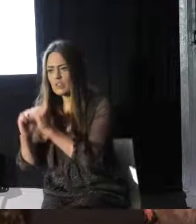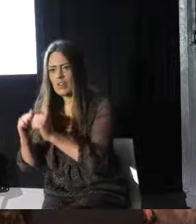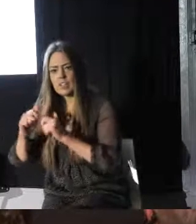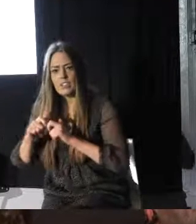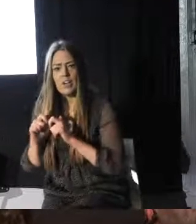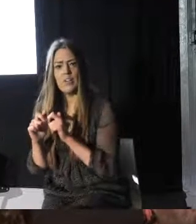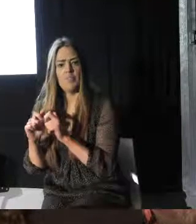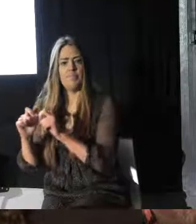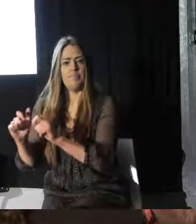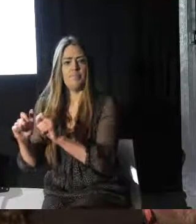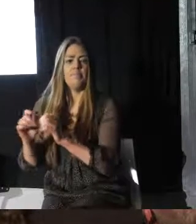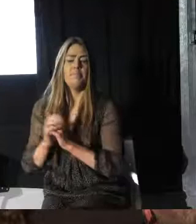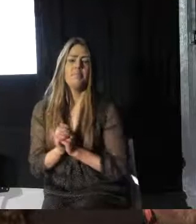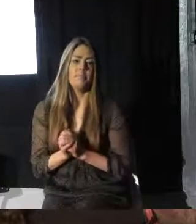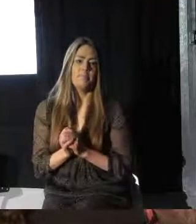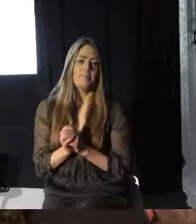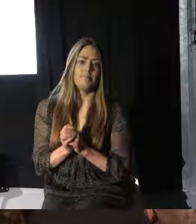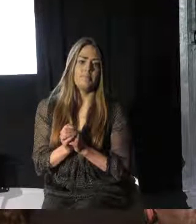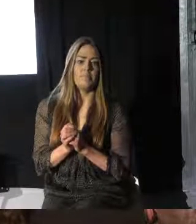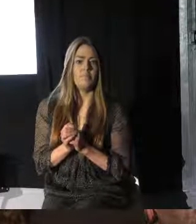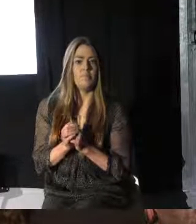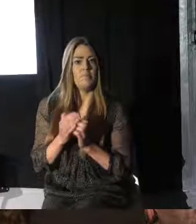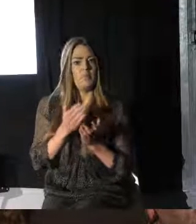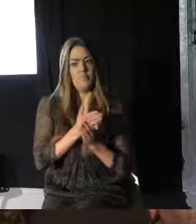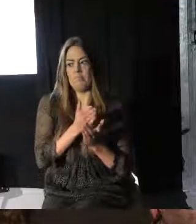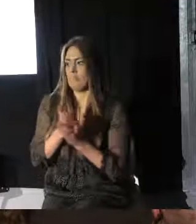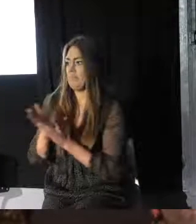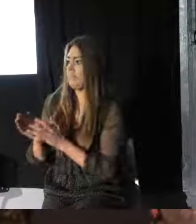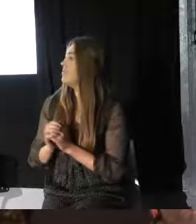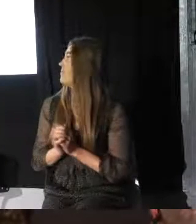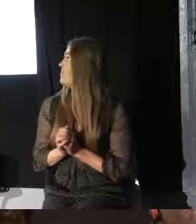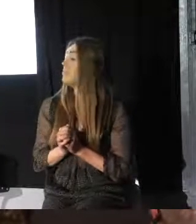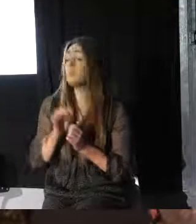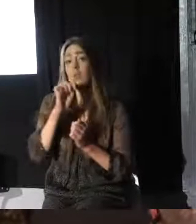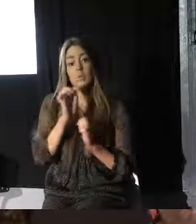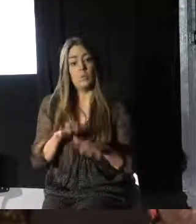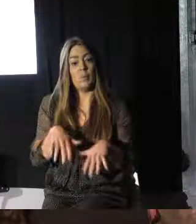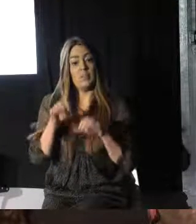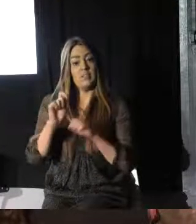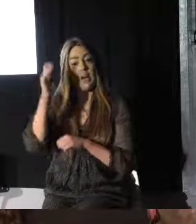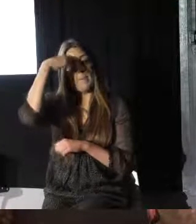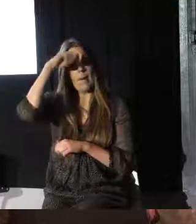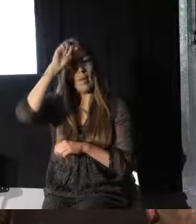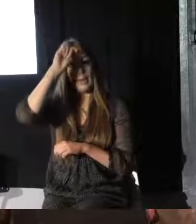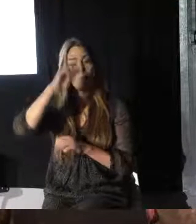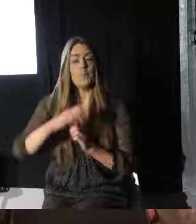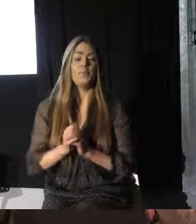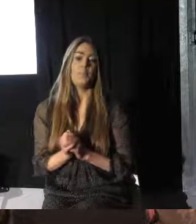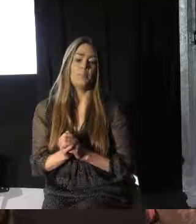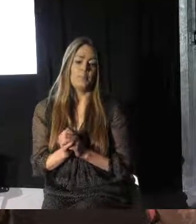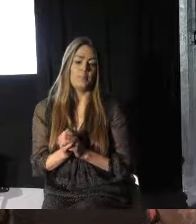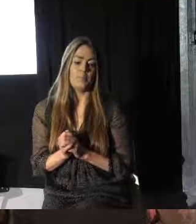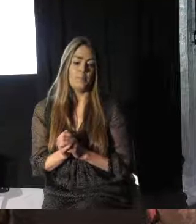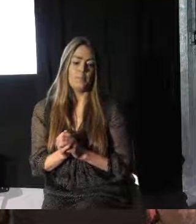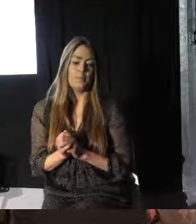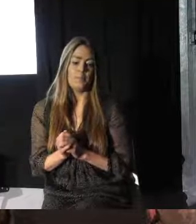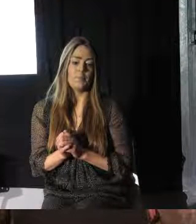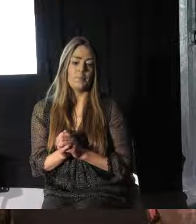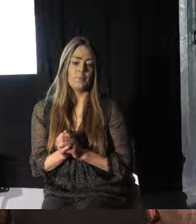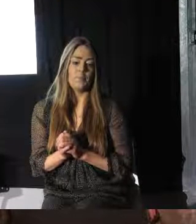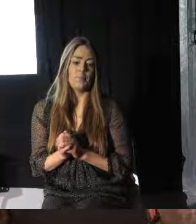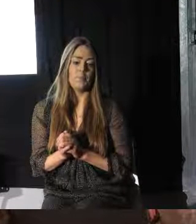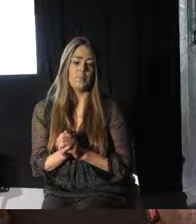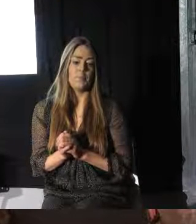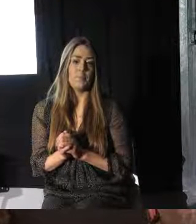colonialism, across these sectors. So let's start in Berlin. Let's start in the